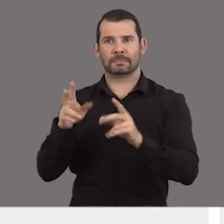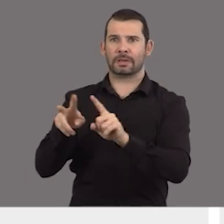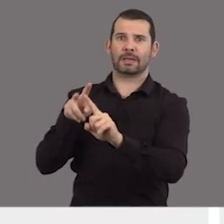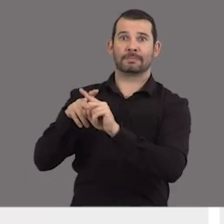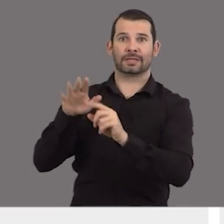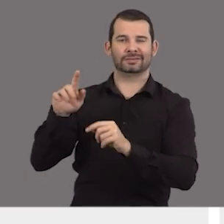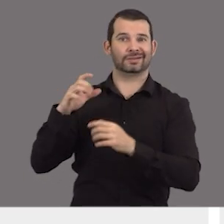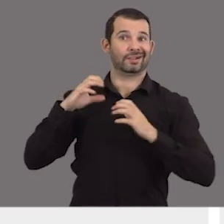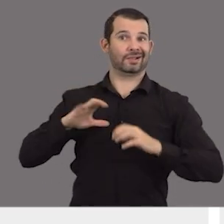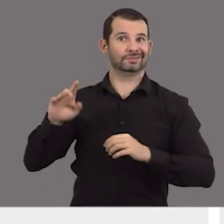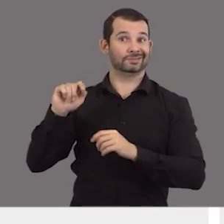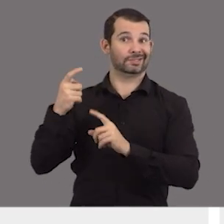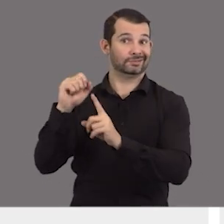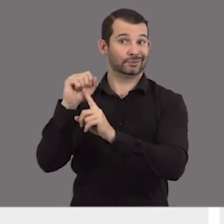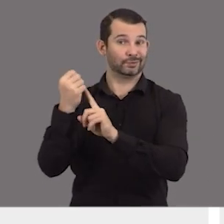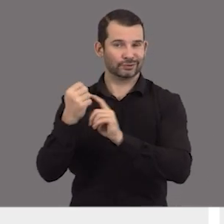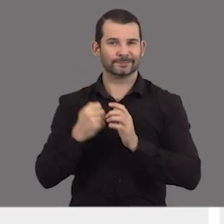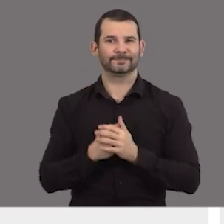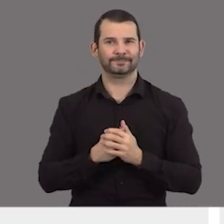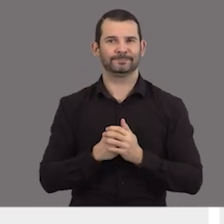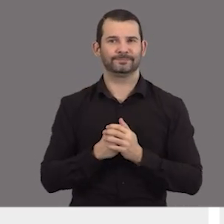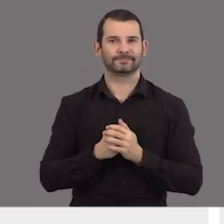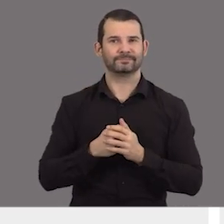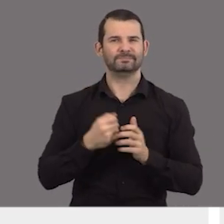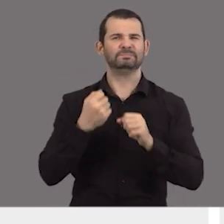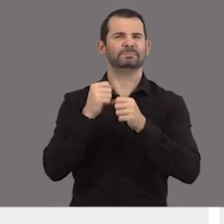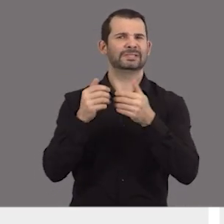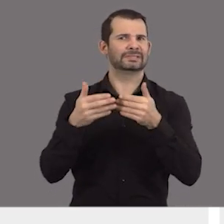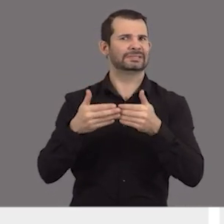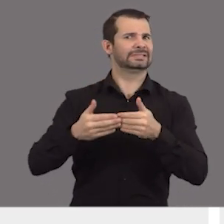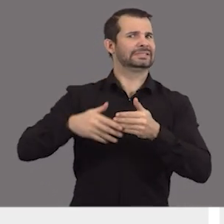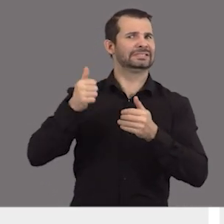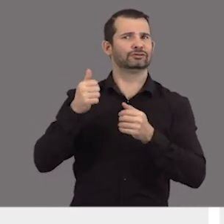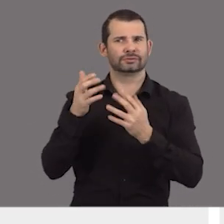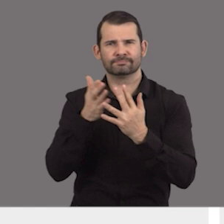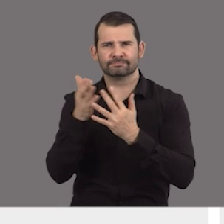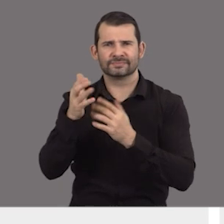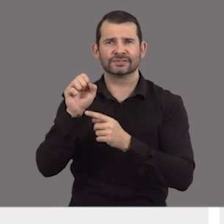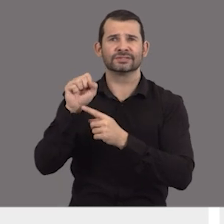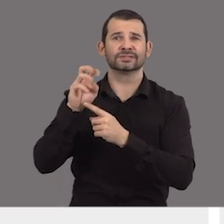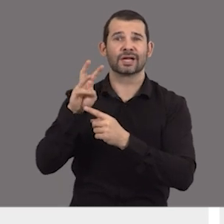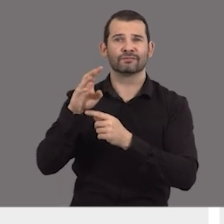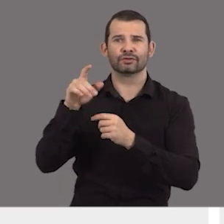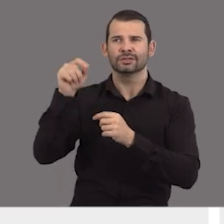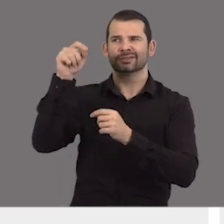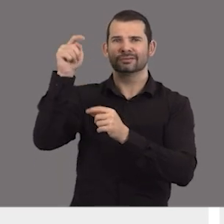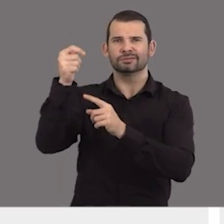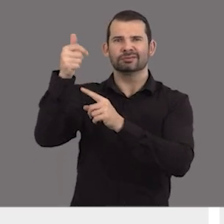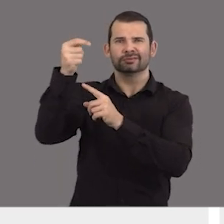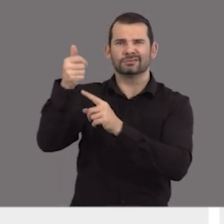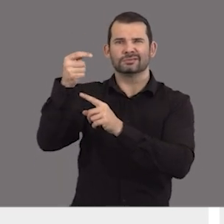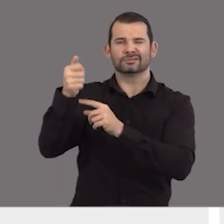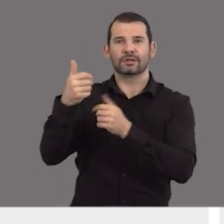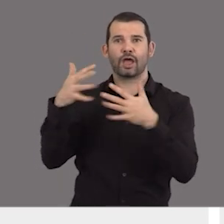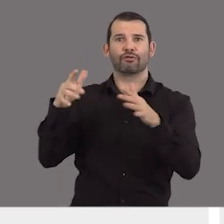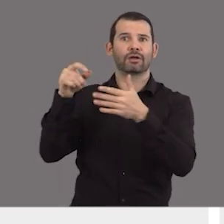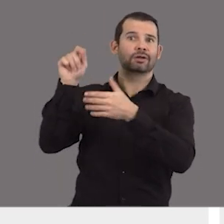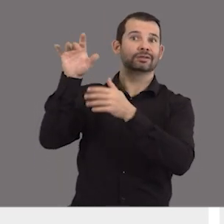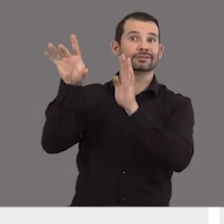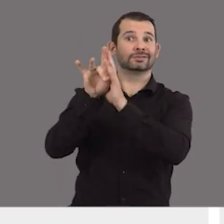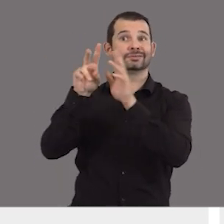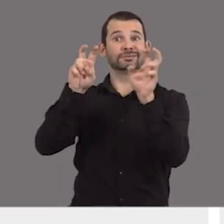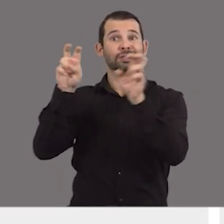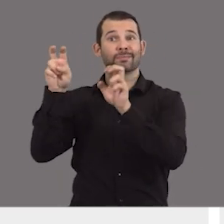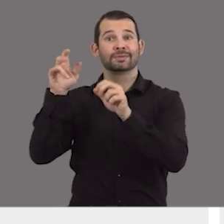may apply to a client's tax situation. To make it easier to navigate the software, untick the